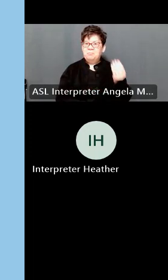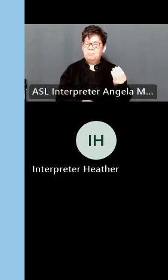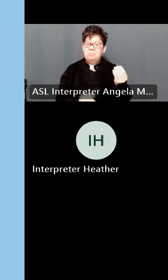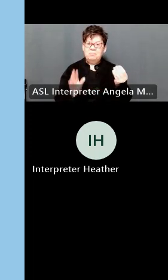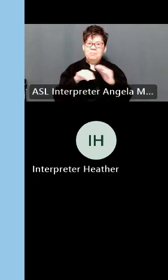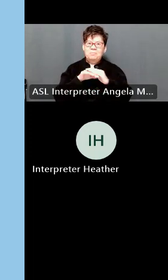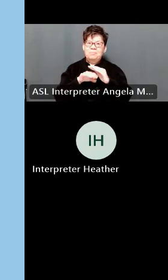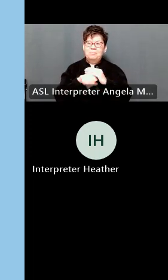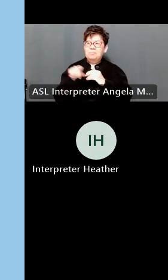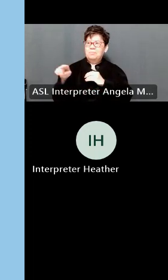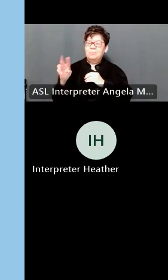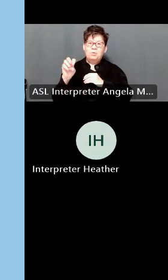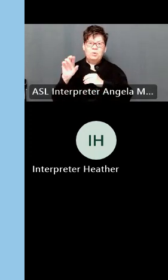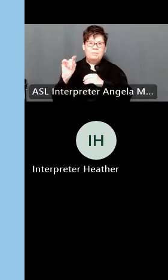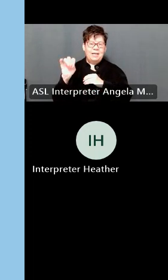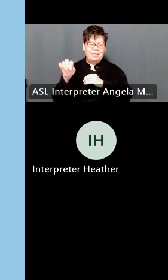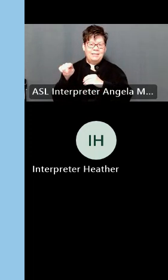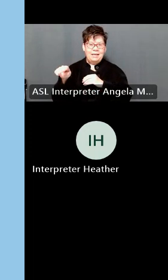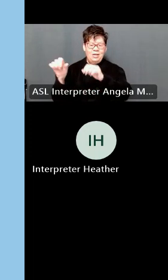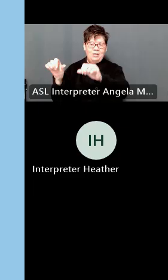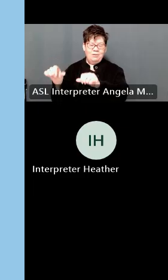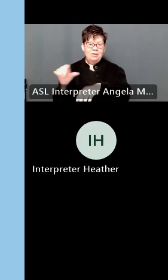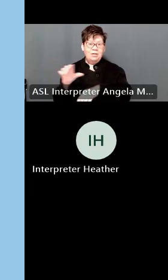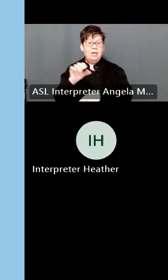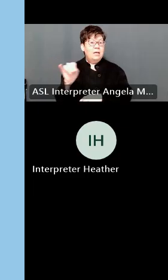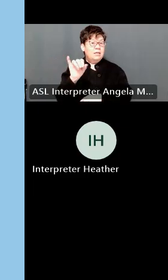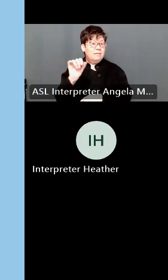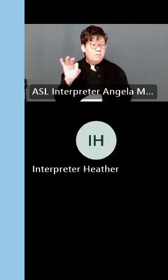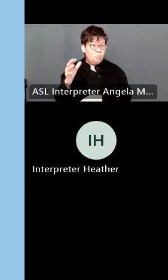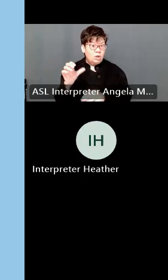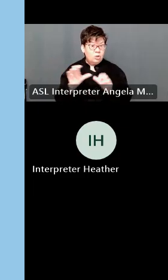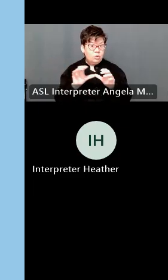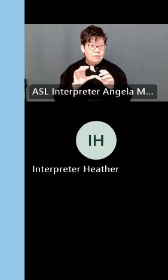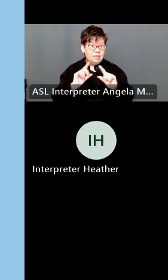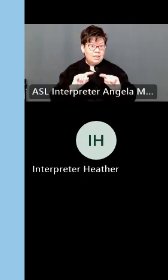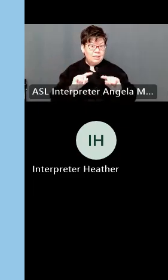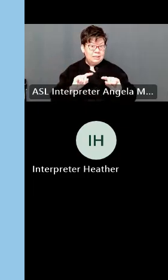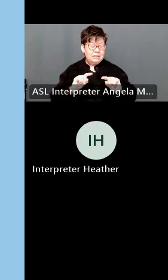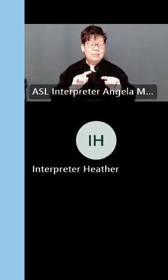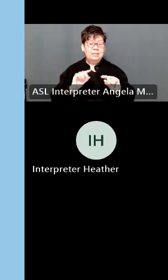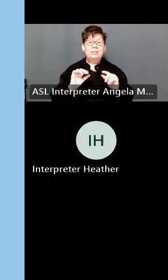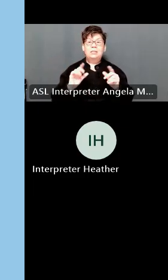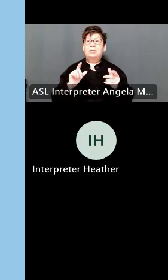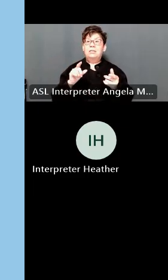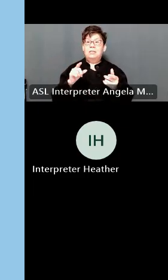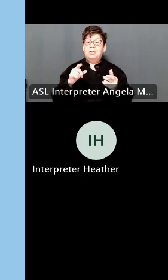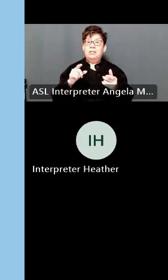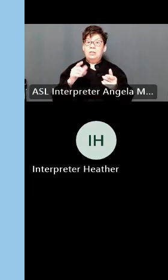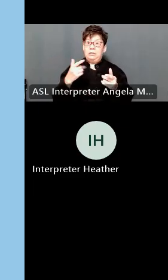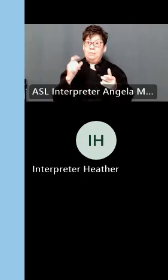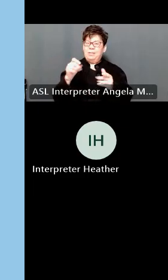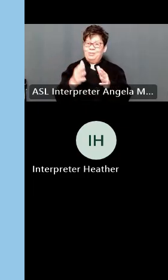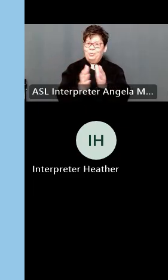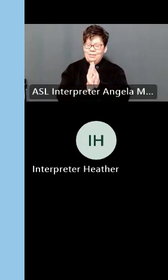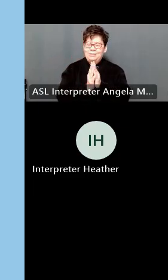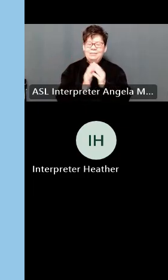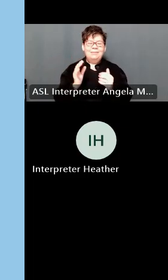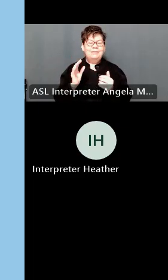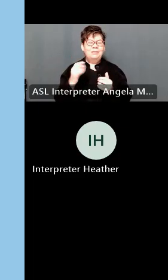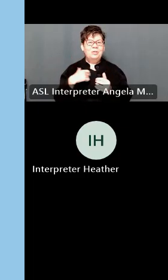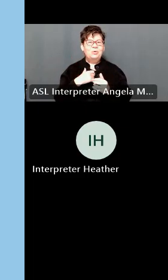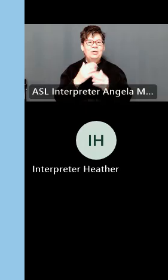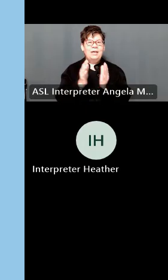our website, as well as if you want a certificate of attendance available upon request. We ask that you come